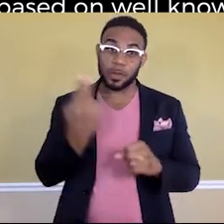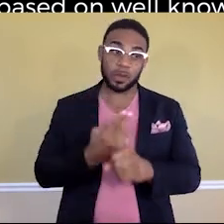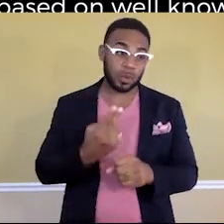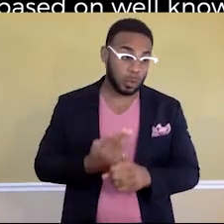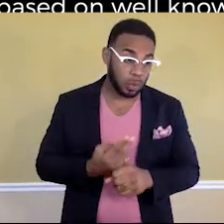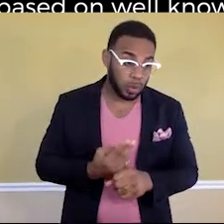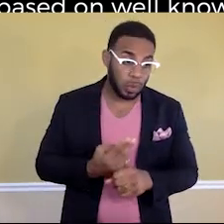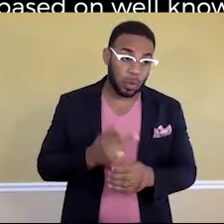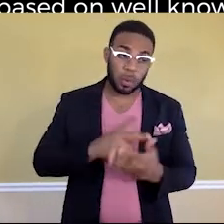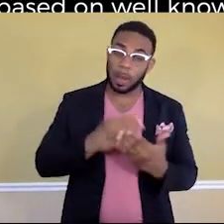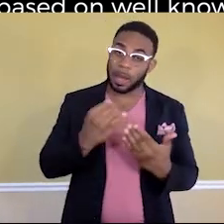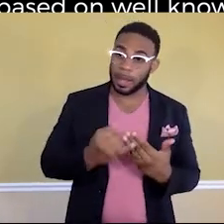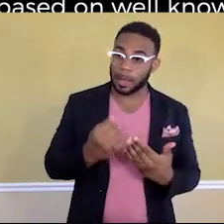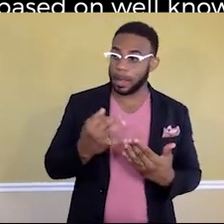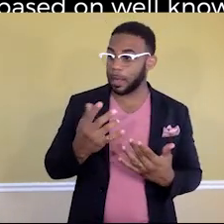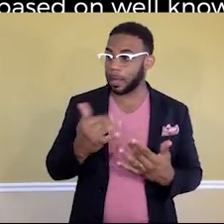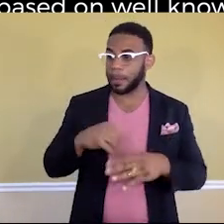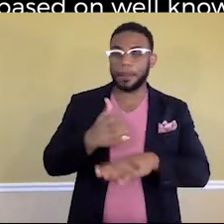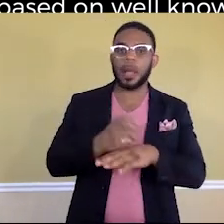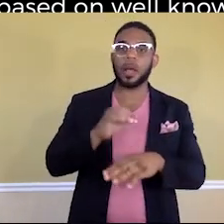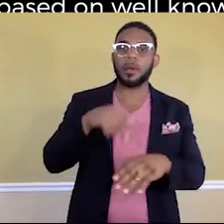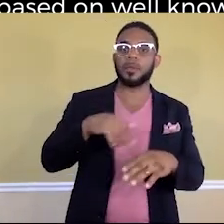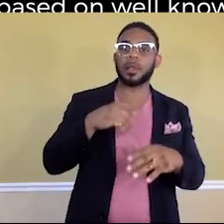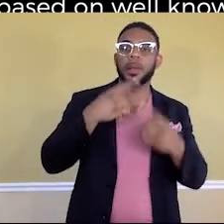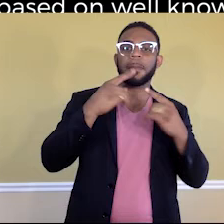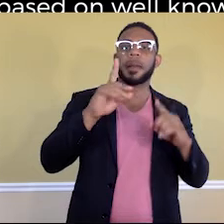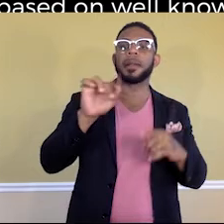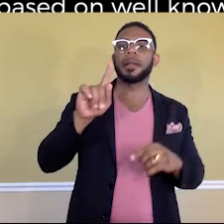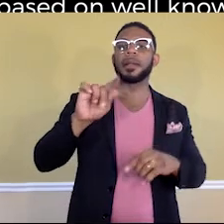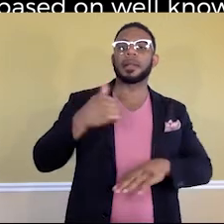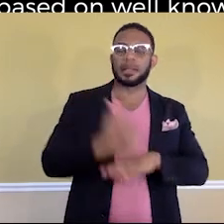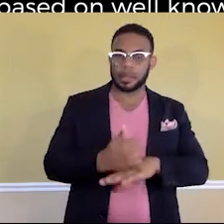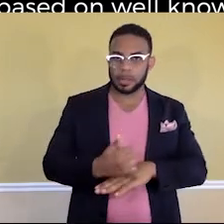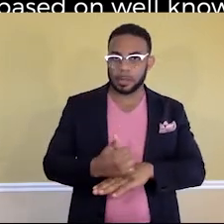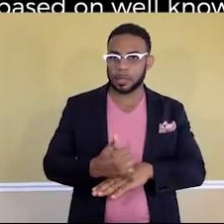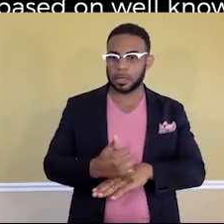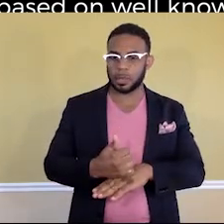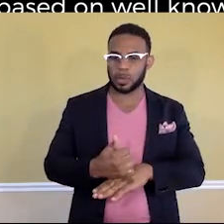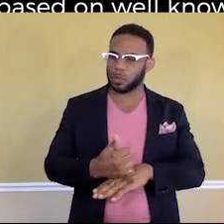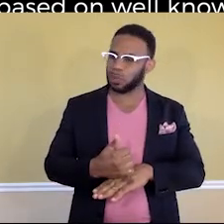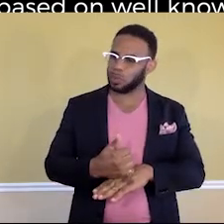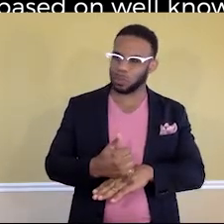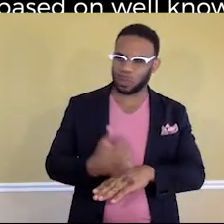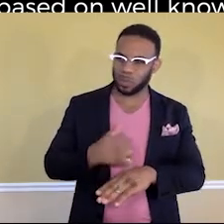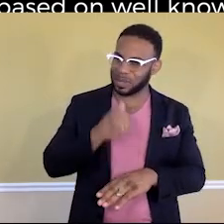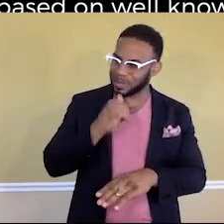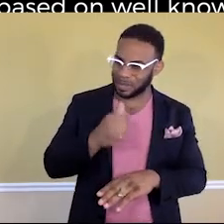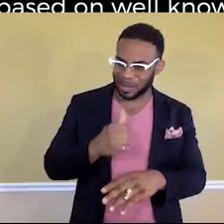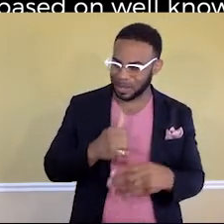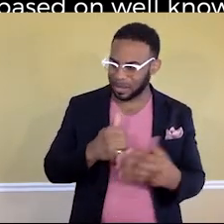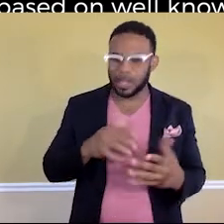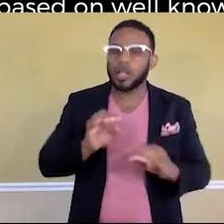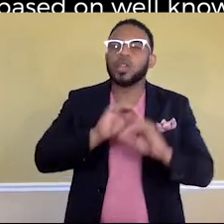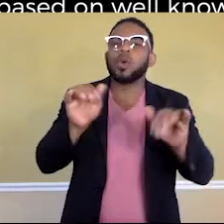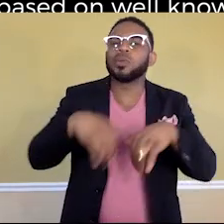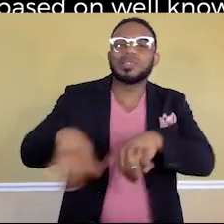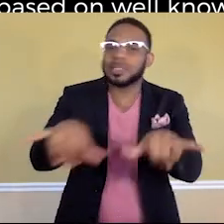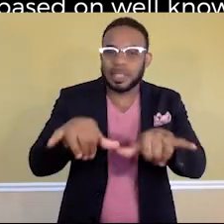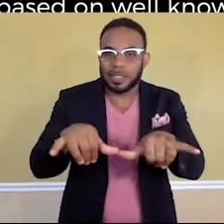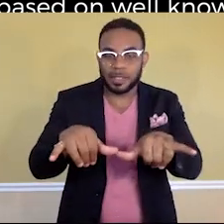use projects based off of these public data sets, we're not there's no